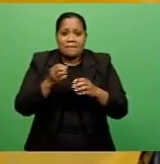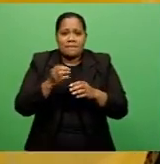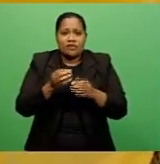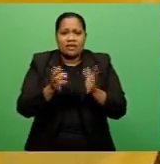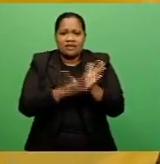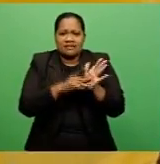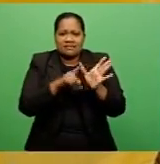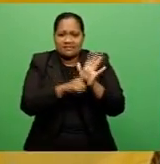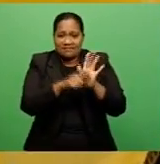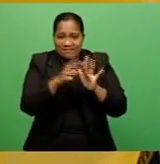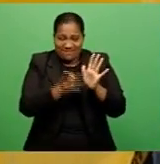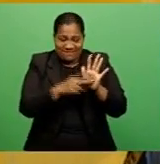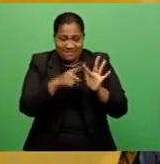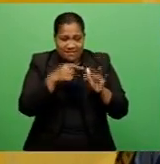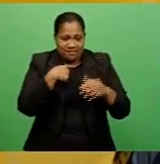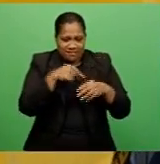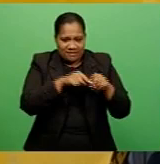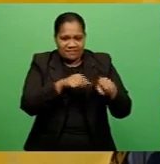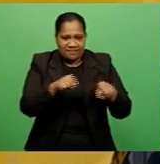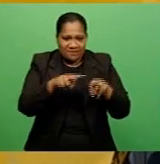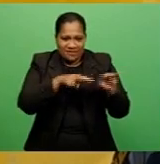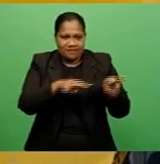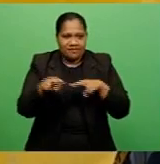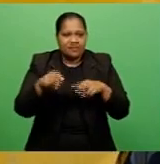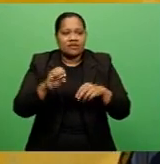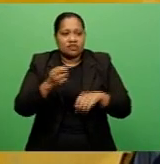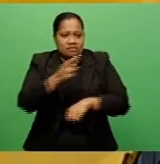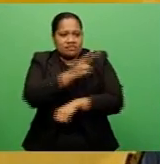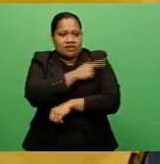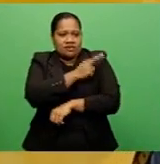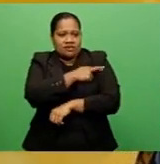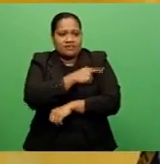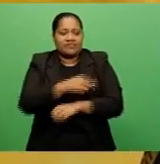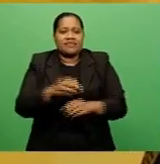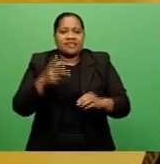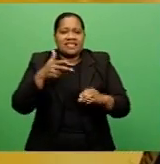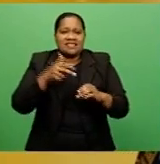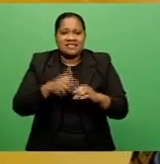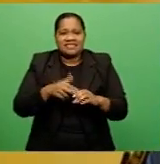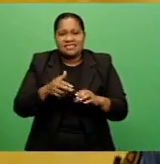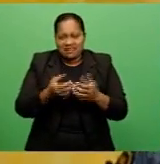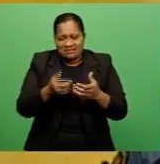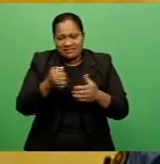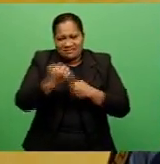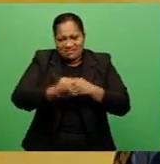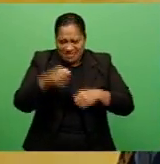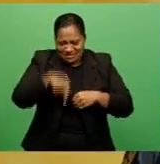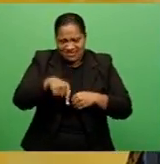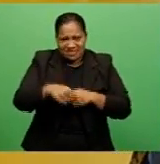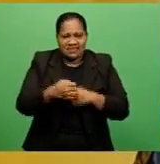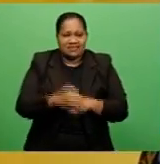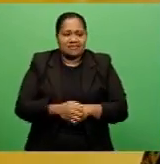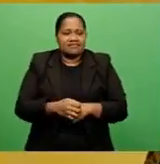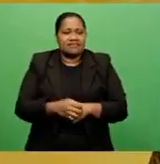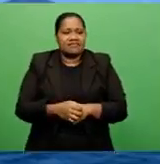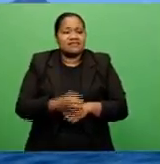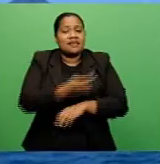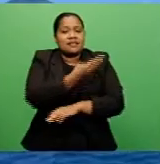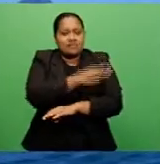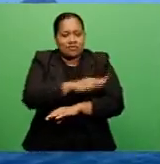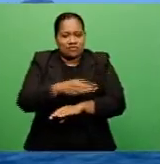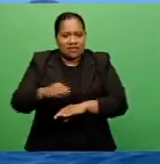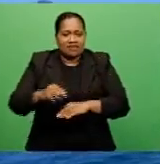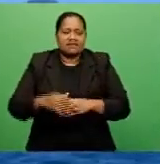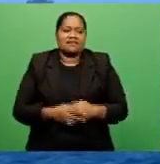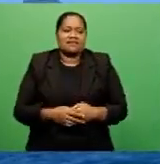Adelaide is that I'm dealing with diesels, diesel engines. I'm a marine diesel feeder. I get the ship from point A to point B.